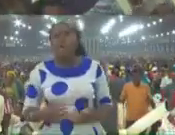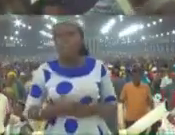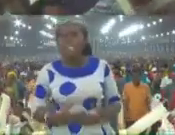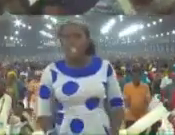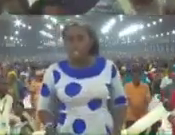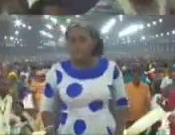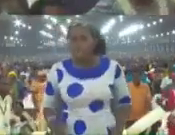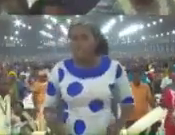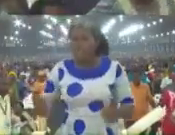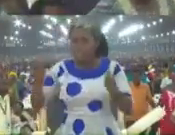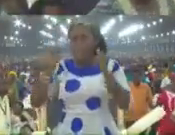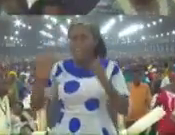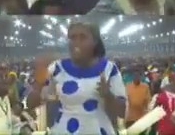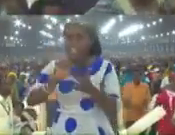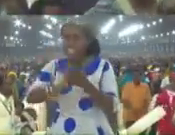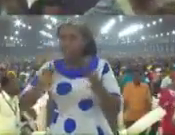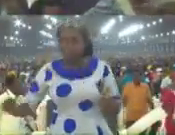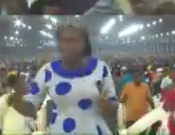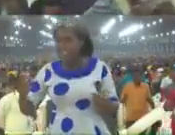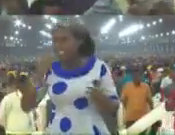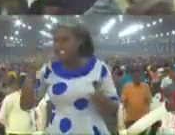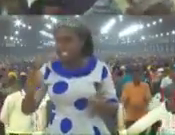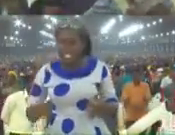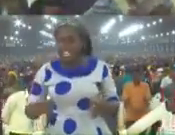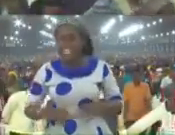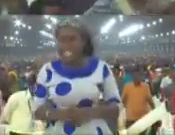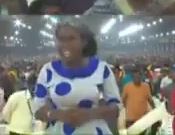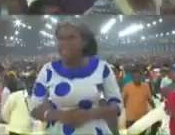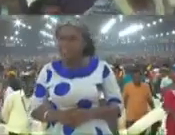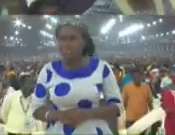Father, please lift the siege.